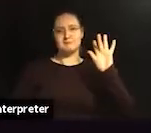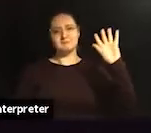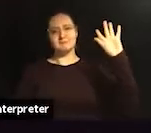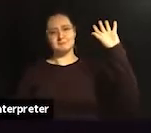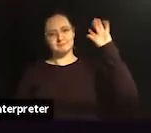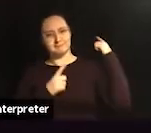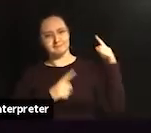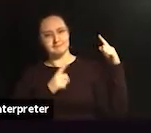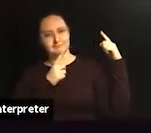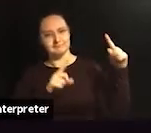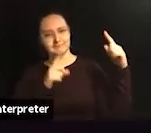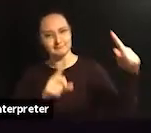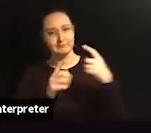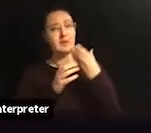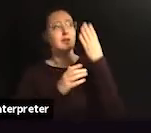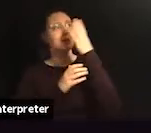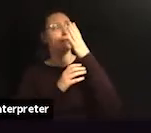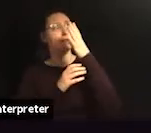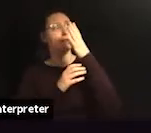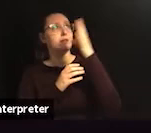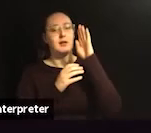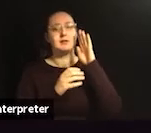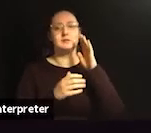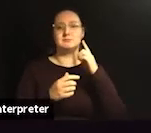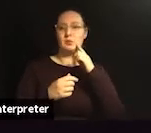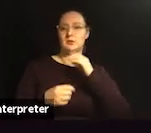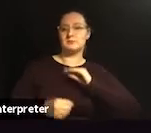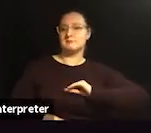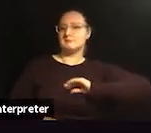pray that our God will bring each of us to the fullness of redemption.